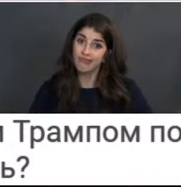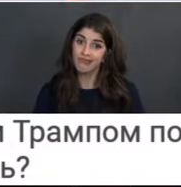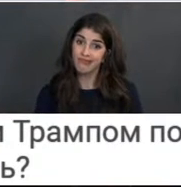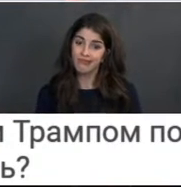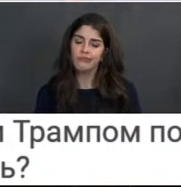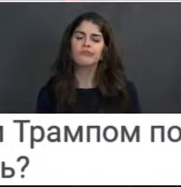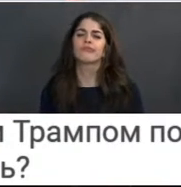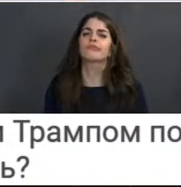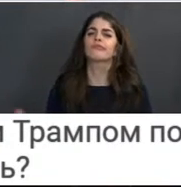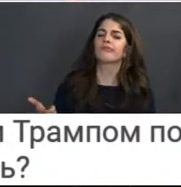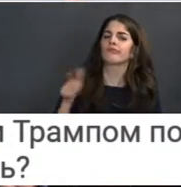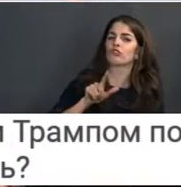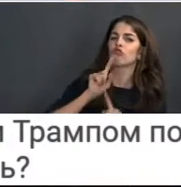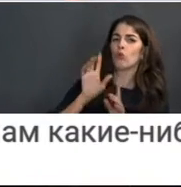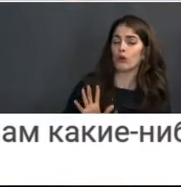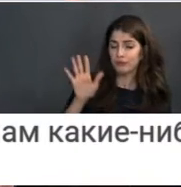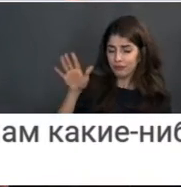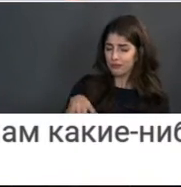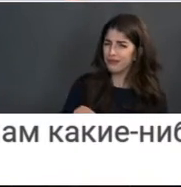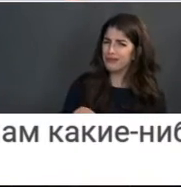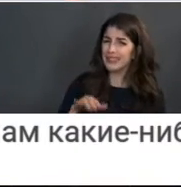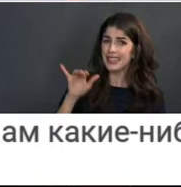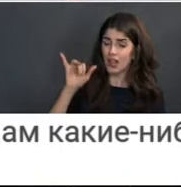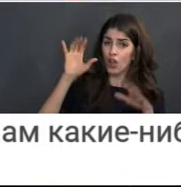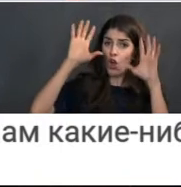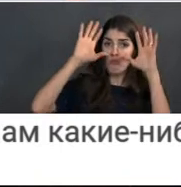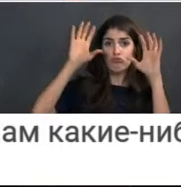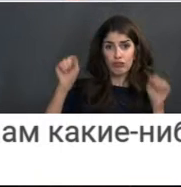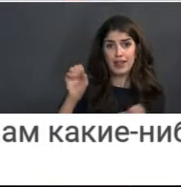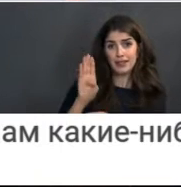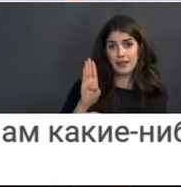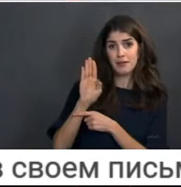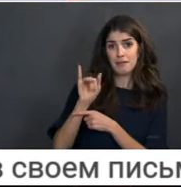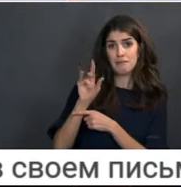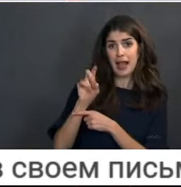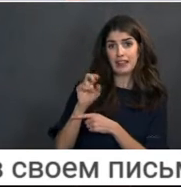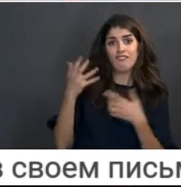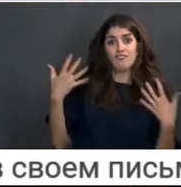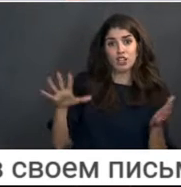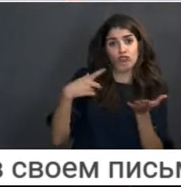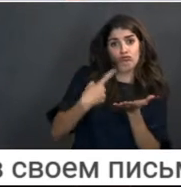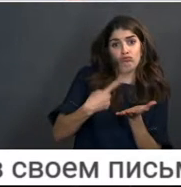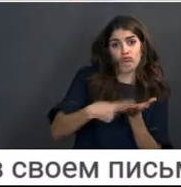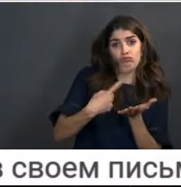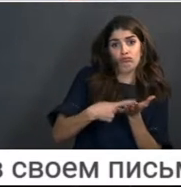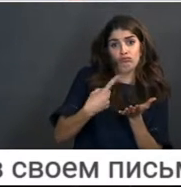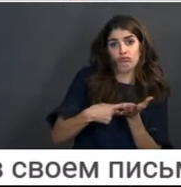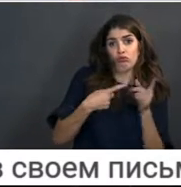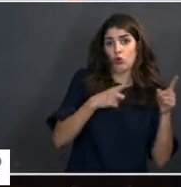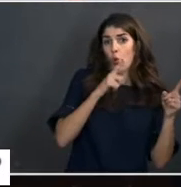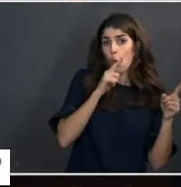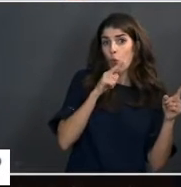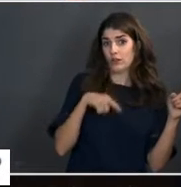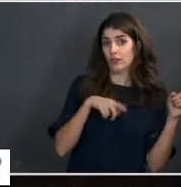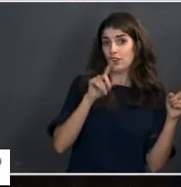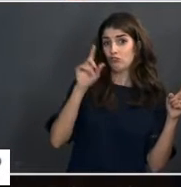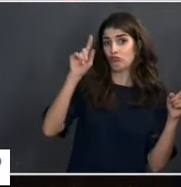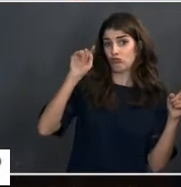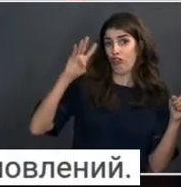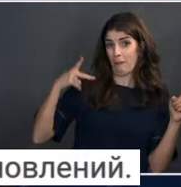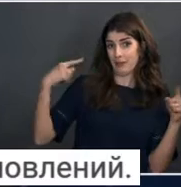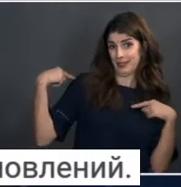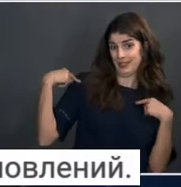former President Trump since taking office? And if so, can you give us any update on what President Trump said in his letter to President